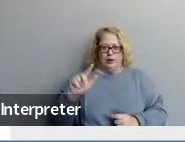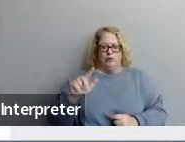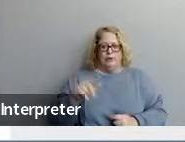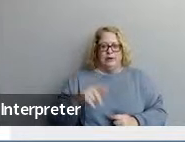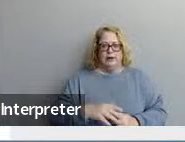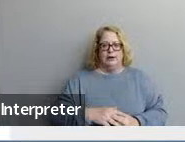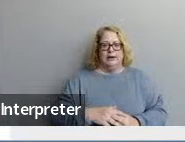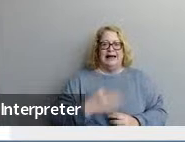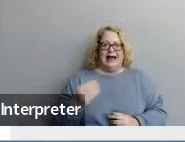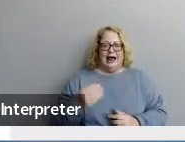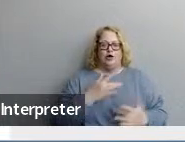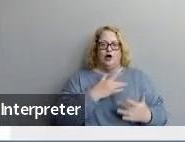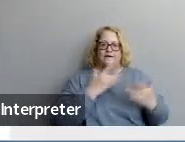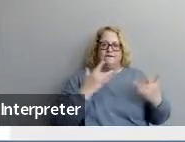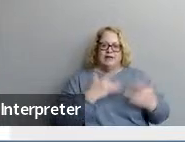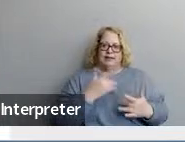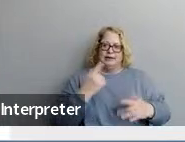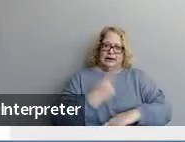and on Valentine's Day.